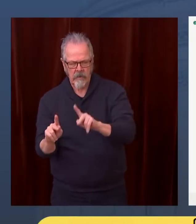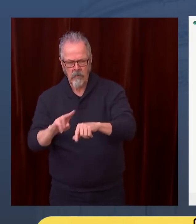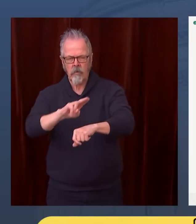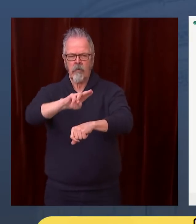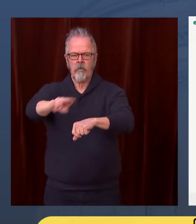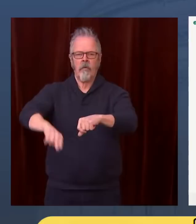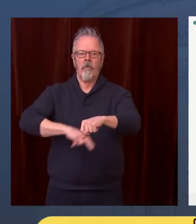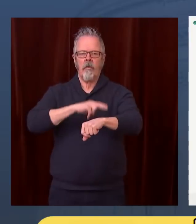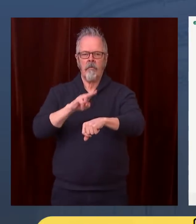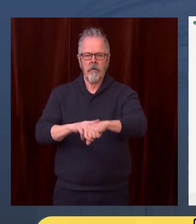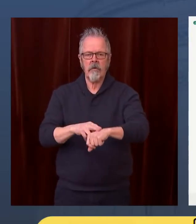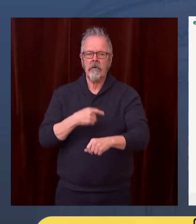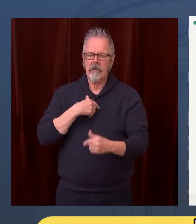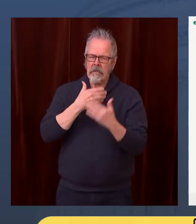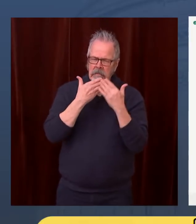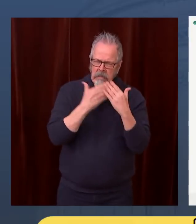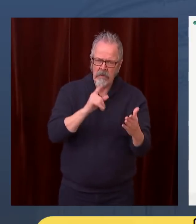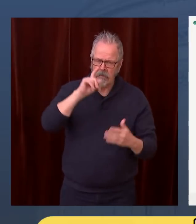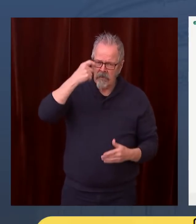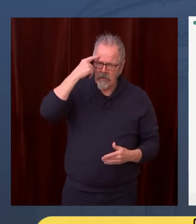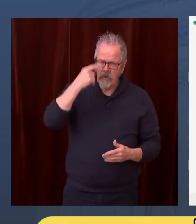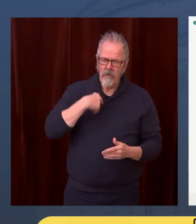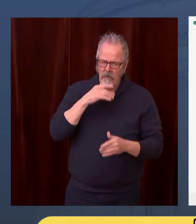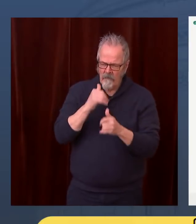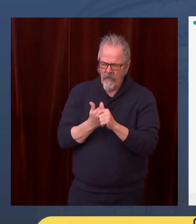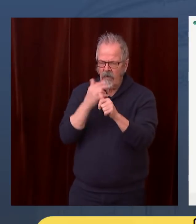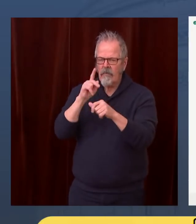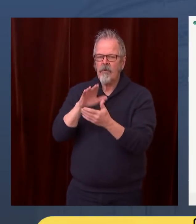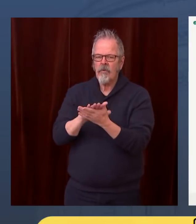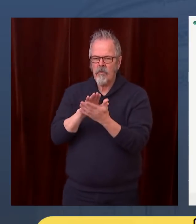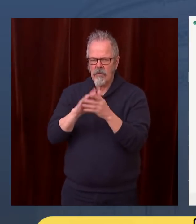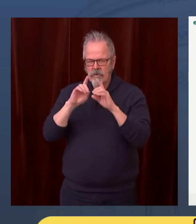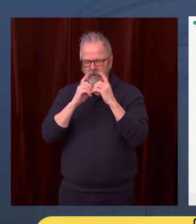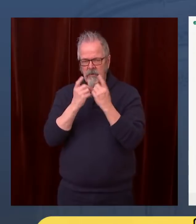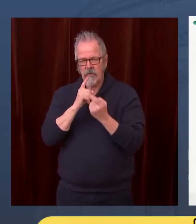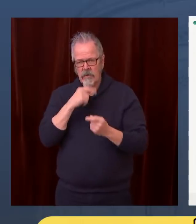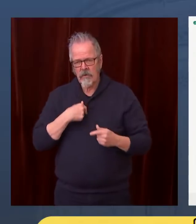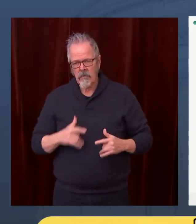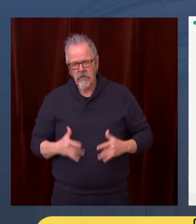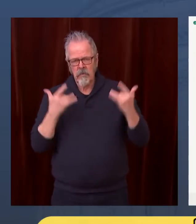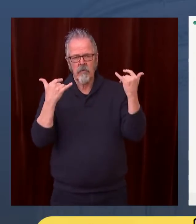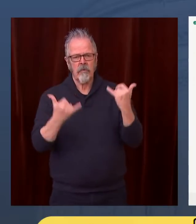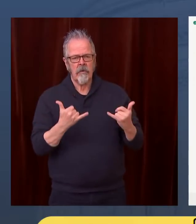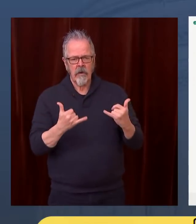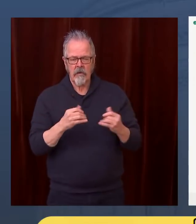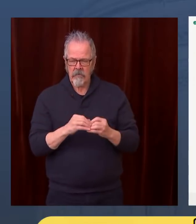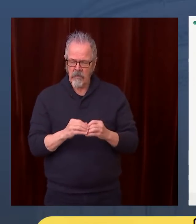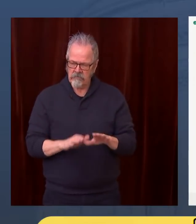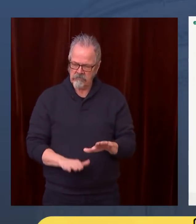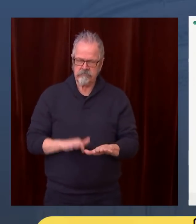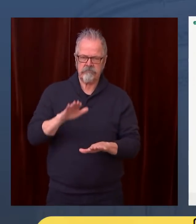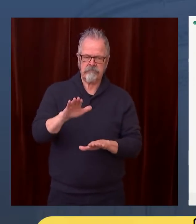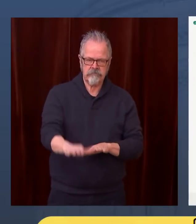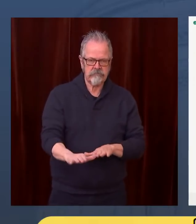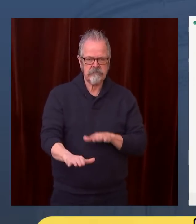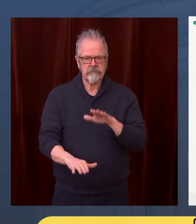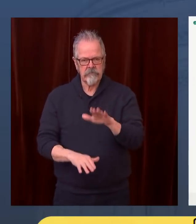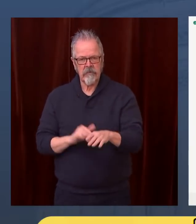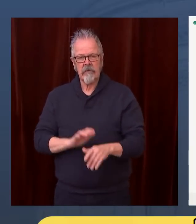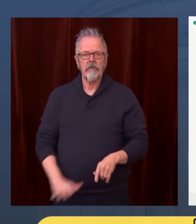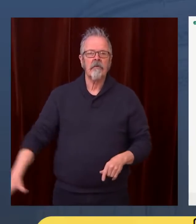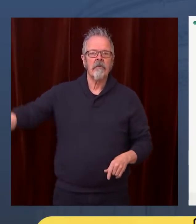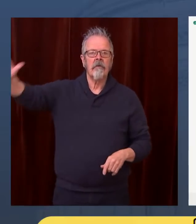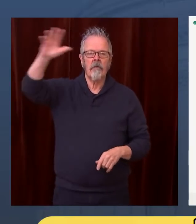We'll follow up with school districts, but this is a big moment for us, and we take that next step at the response of the people of the state of